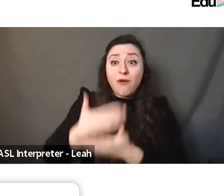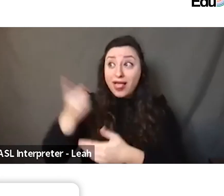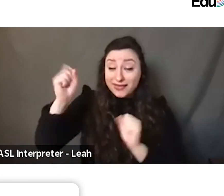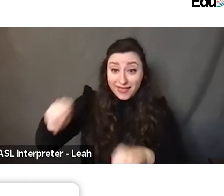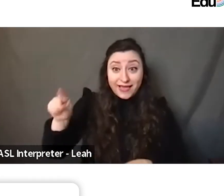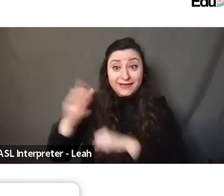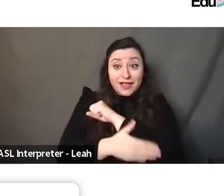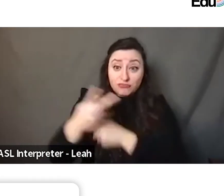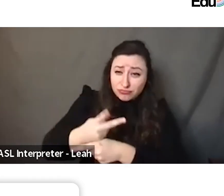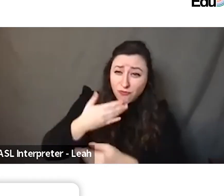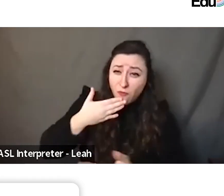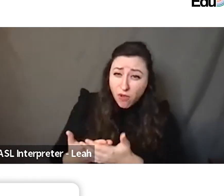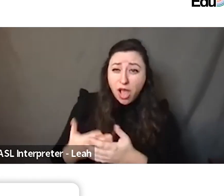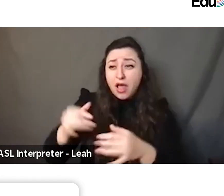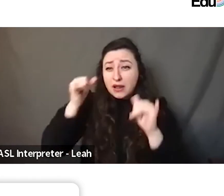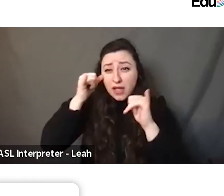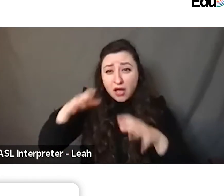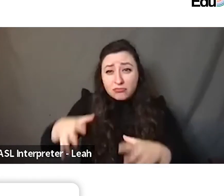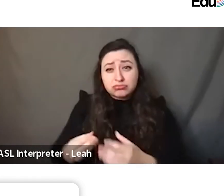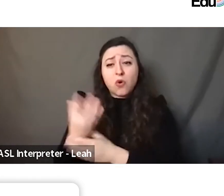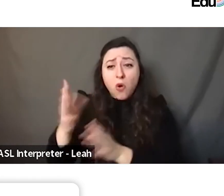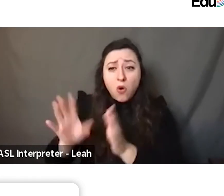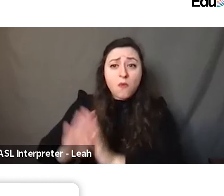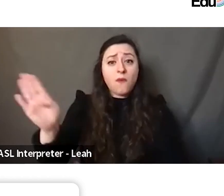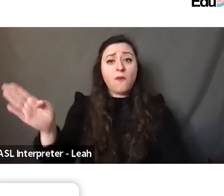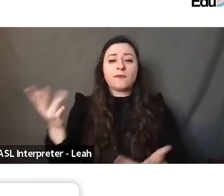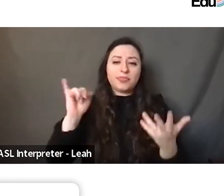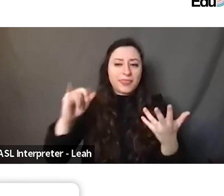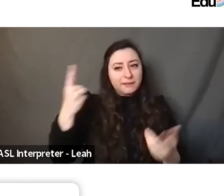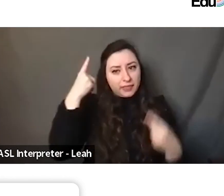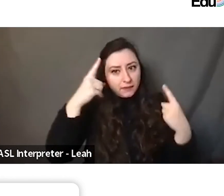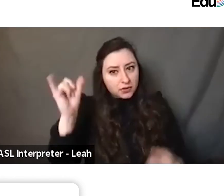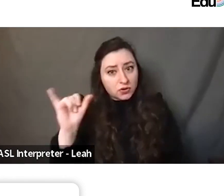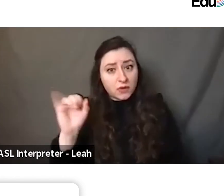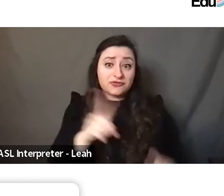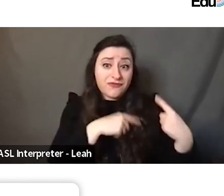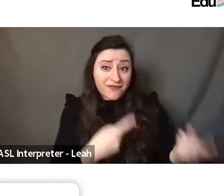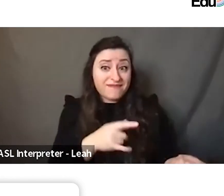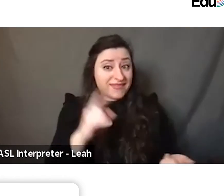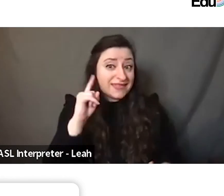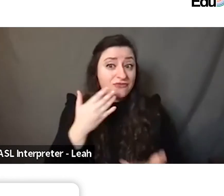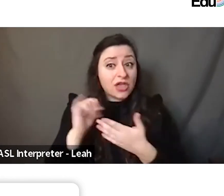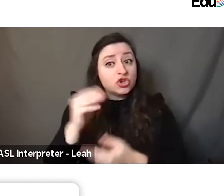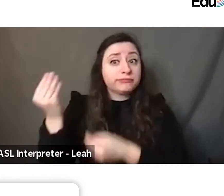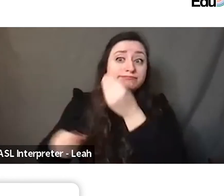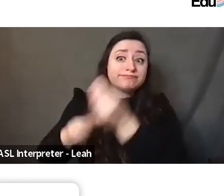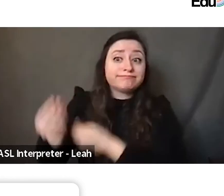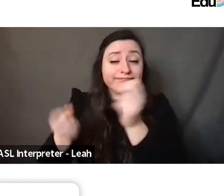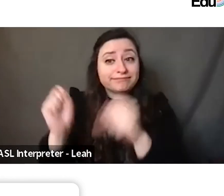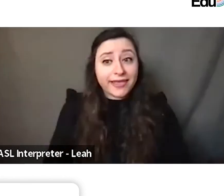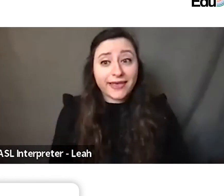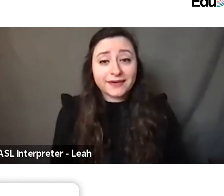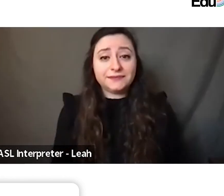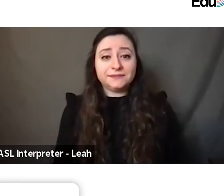and themselves and their families? Those are other things to think about as well. But so far, that sounds pretty regenerative.